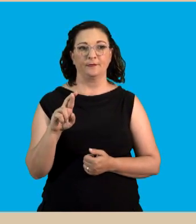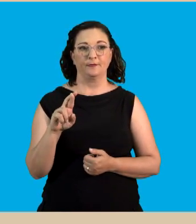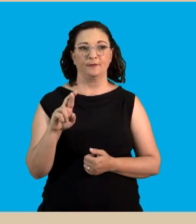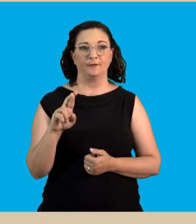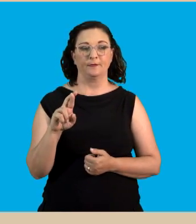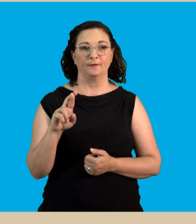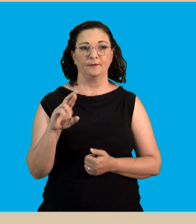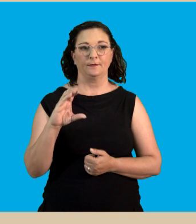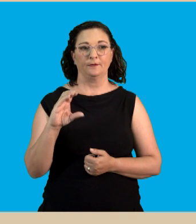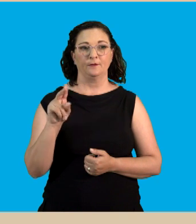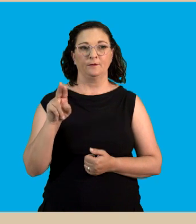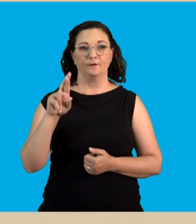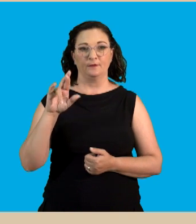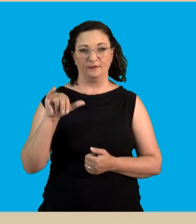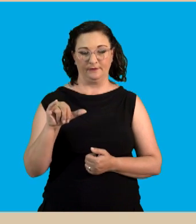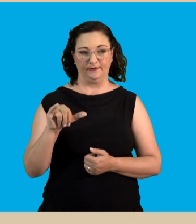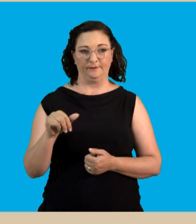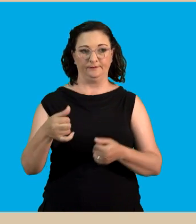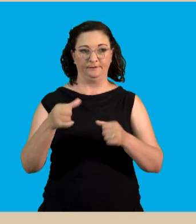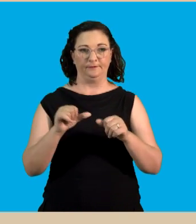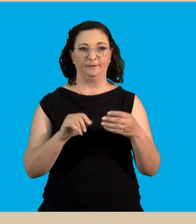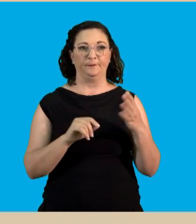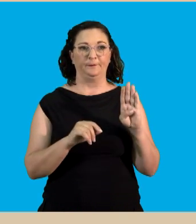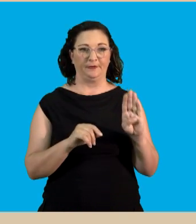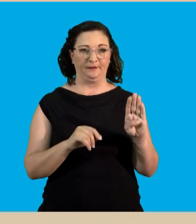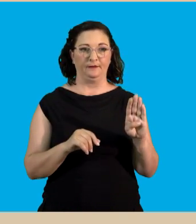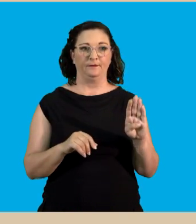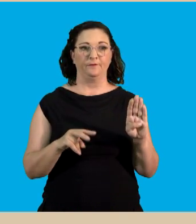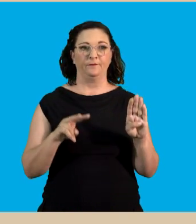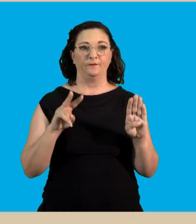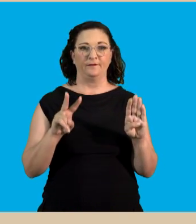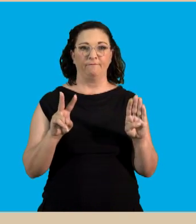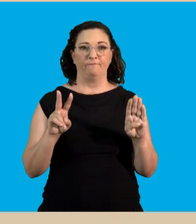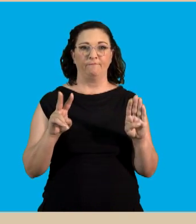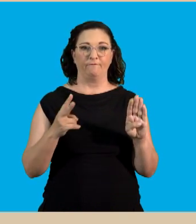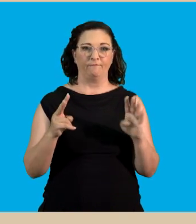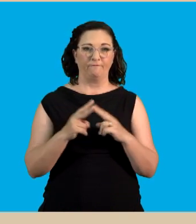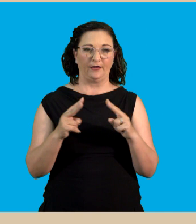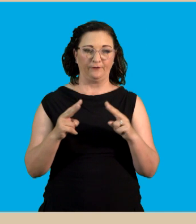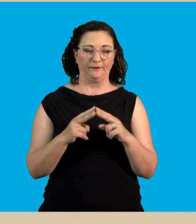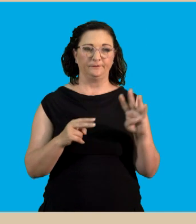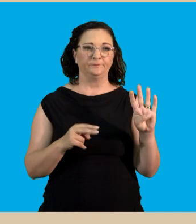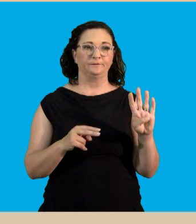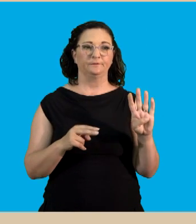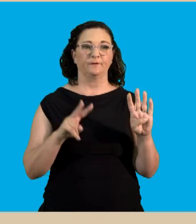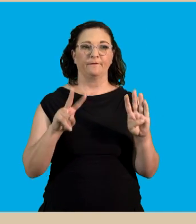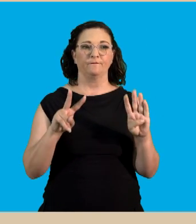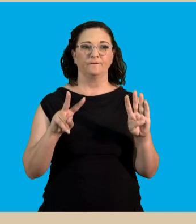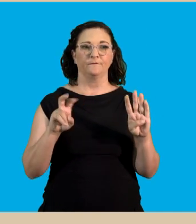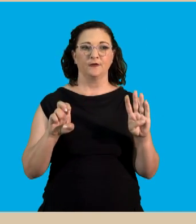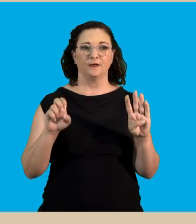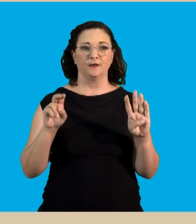Mercury. So Mercury. And then very, letter B there will represent